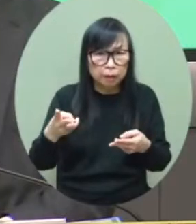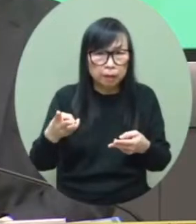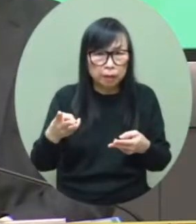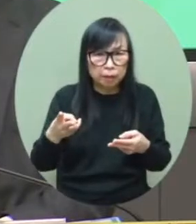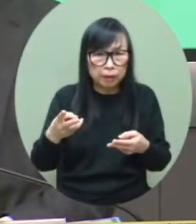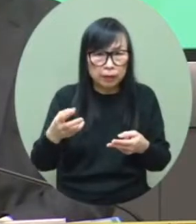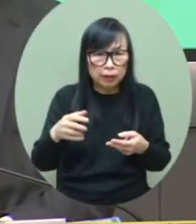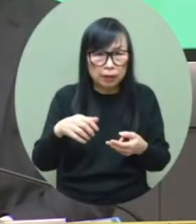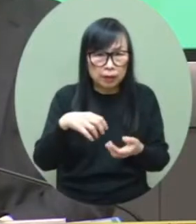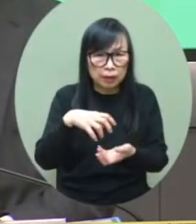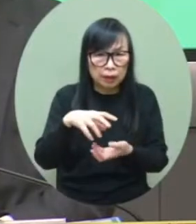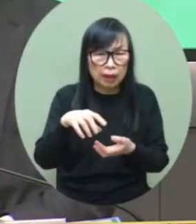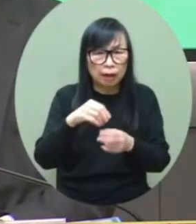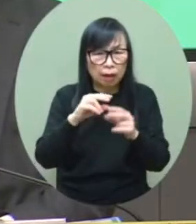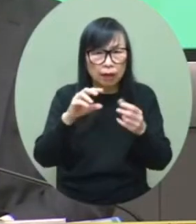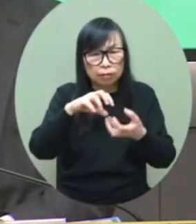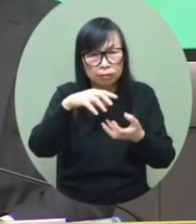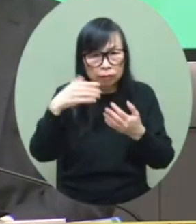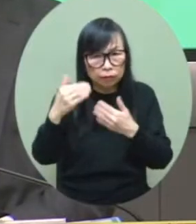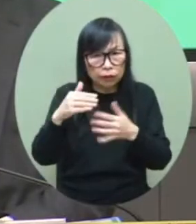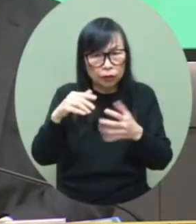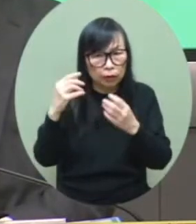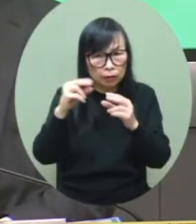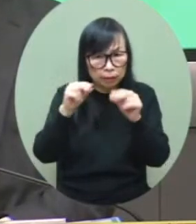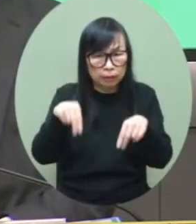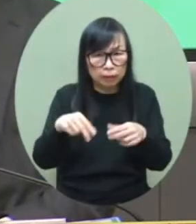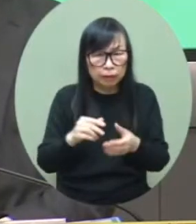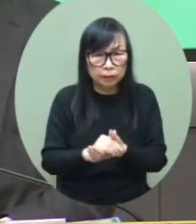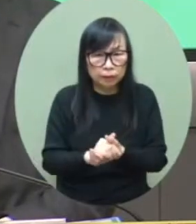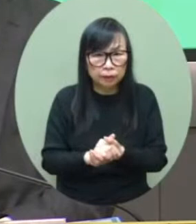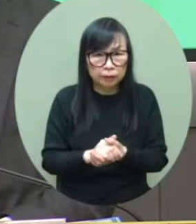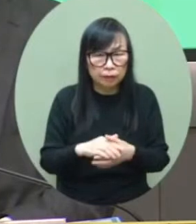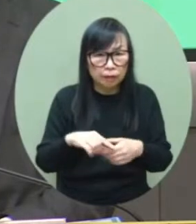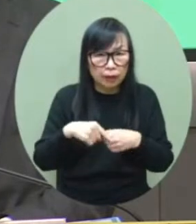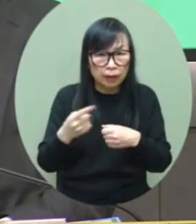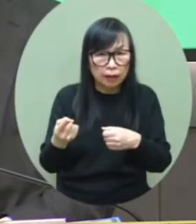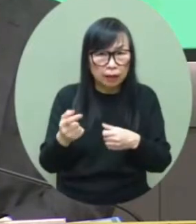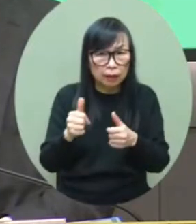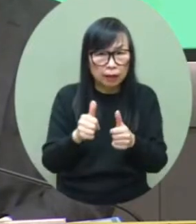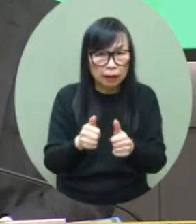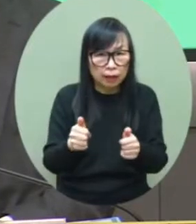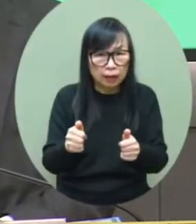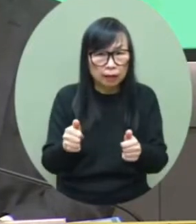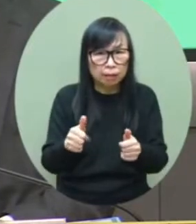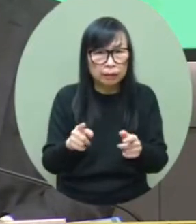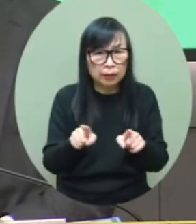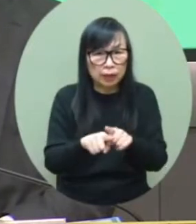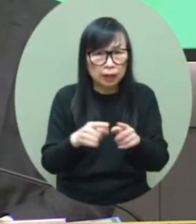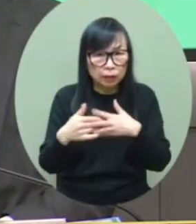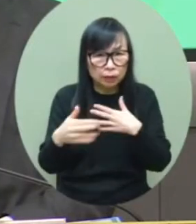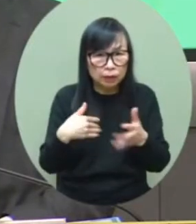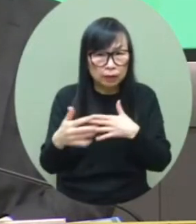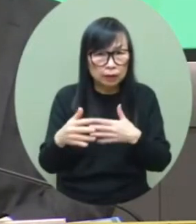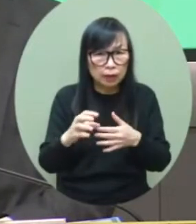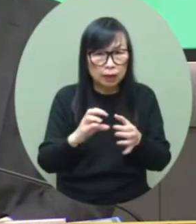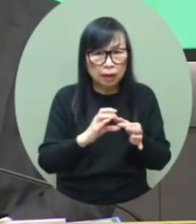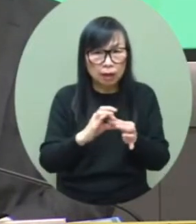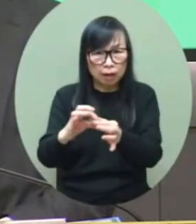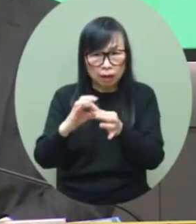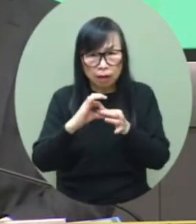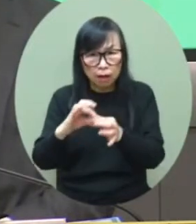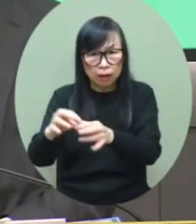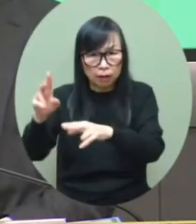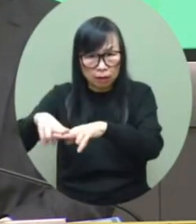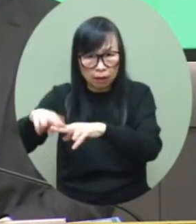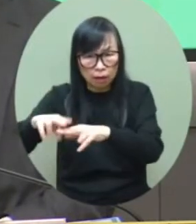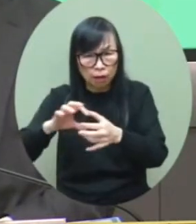the travel needs of individuals, but also there could be problems arising at the BCP. So we don't want to rush, and that's why we made